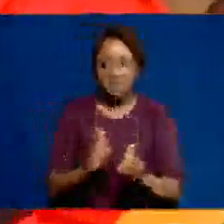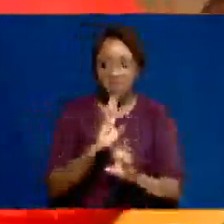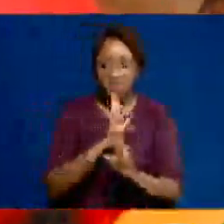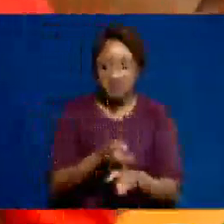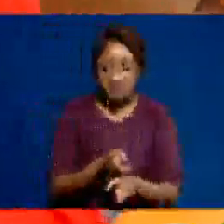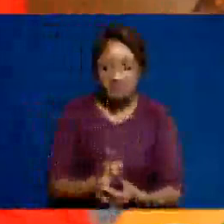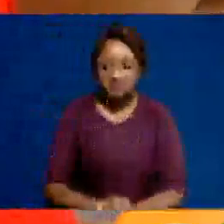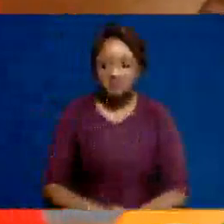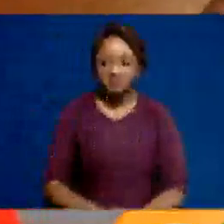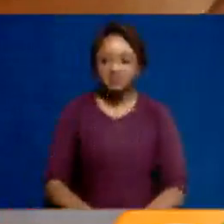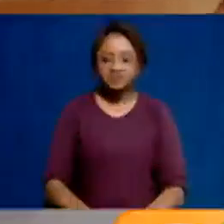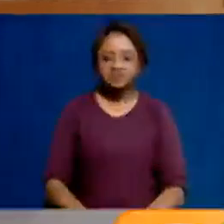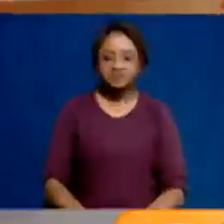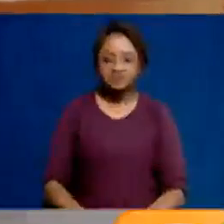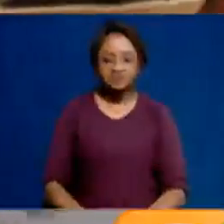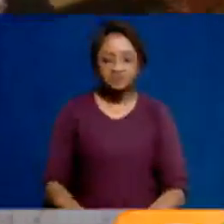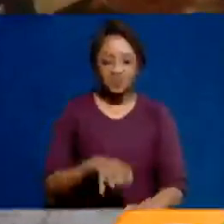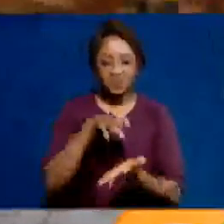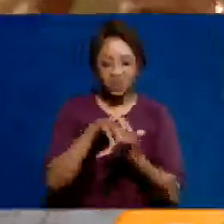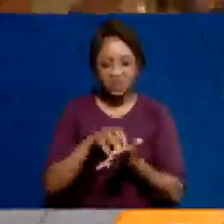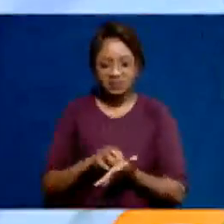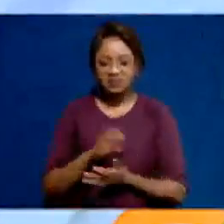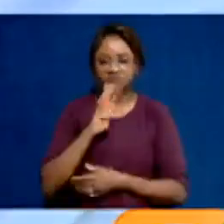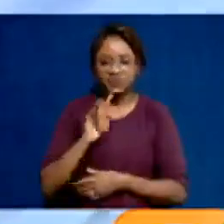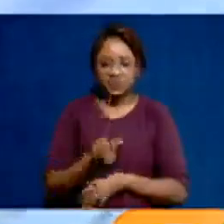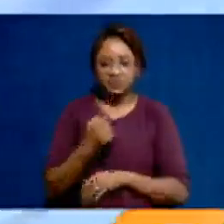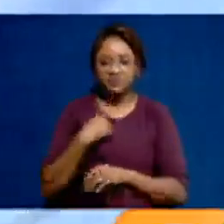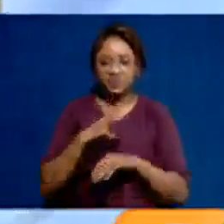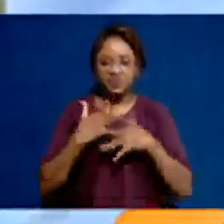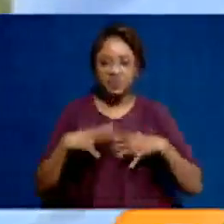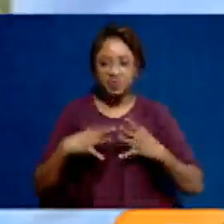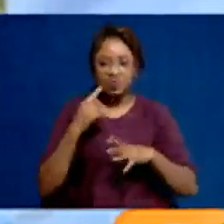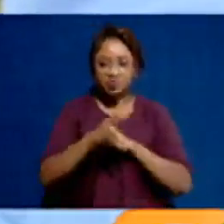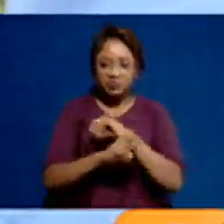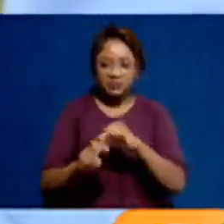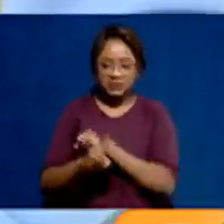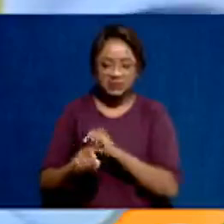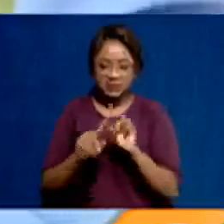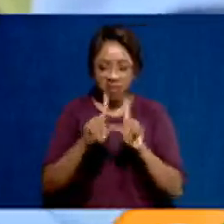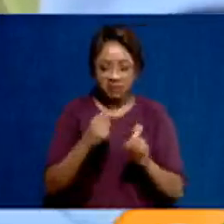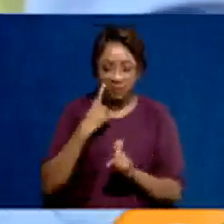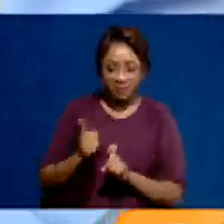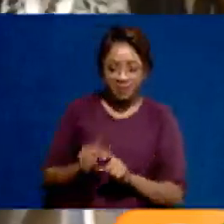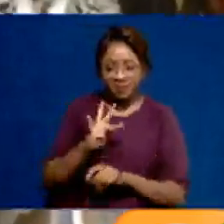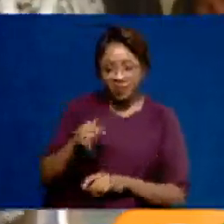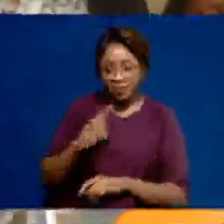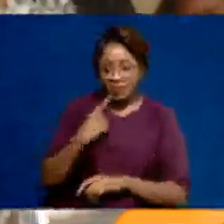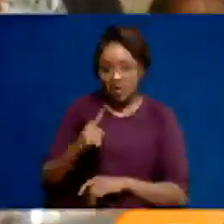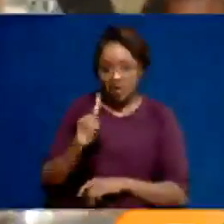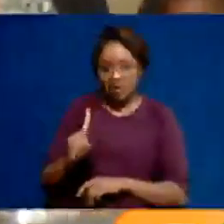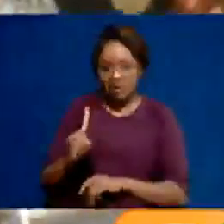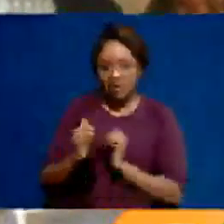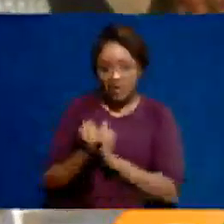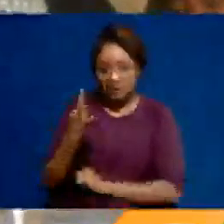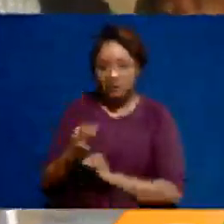visa 4,113 vya udanganyifu viliripotiwa kwenye mtihani huu wa mwaka jana, huku baraza la mitihani likibatilisha